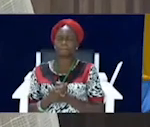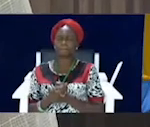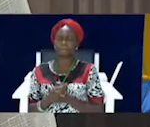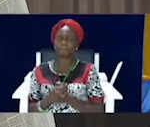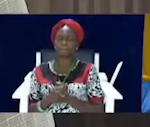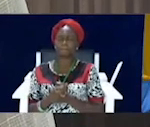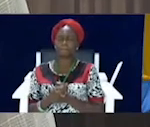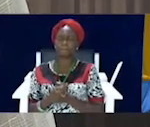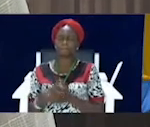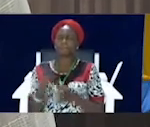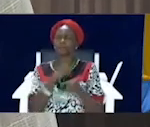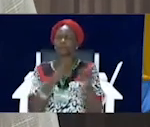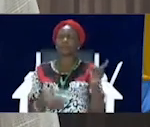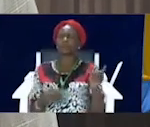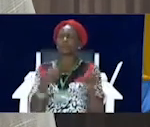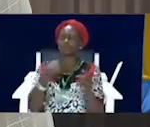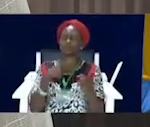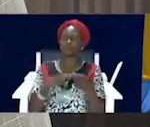The Lord asked me to tell you